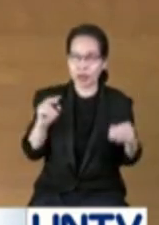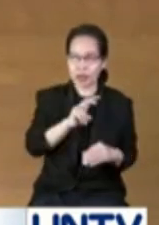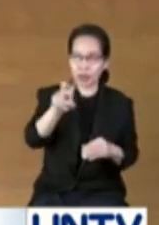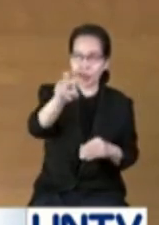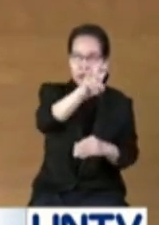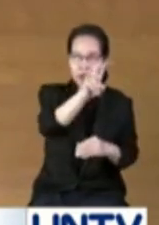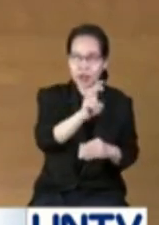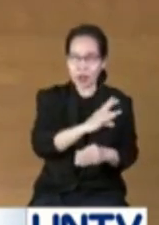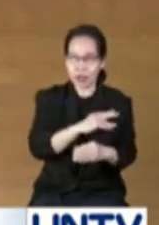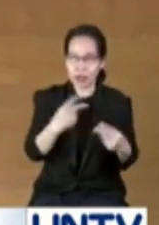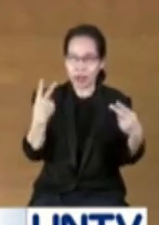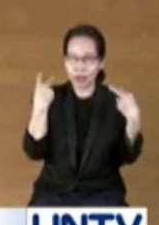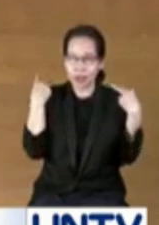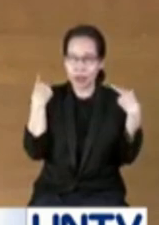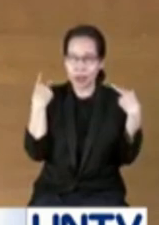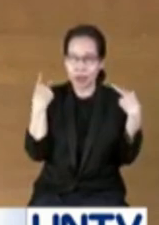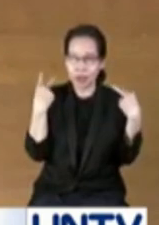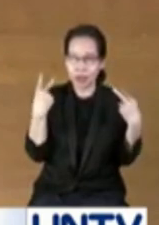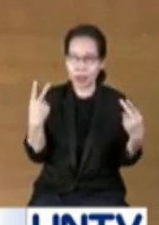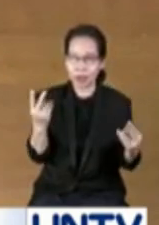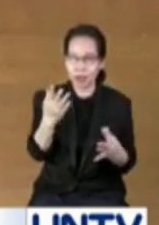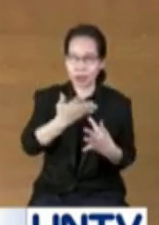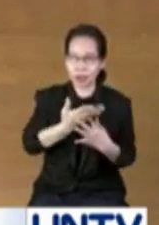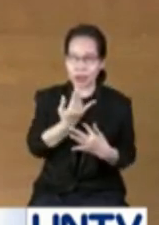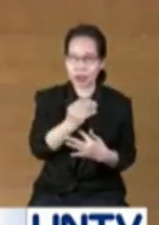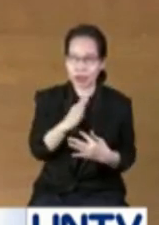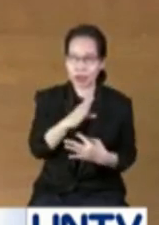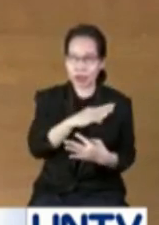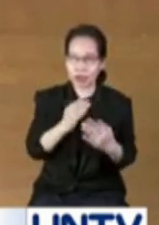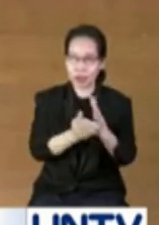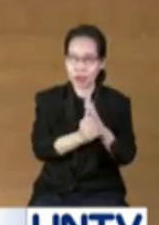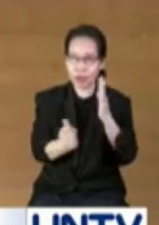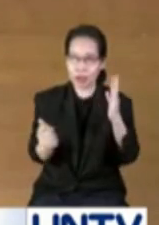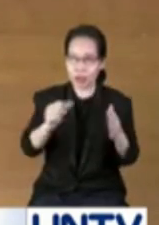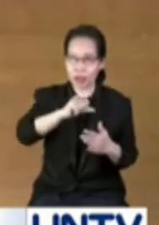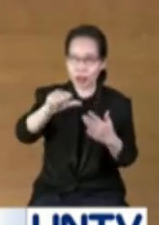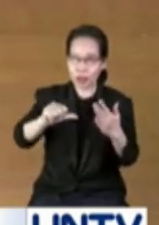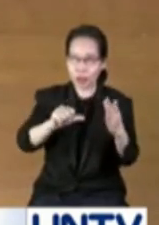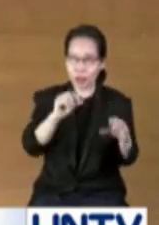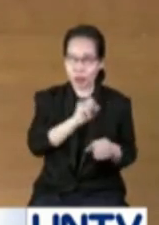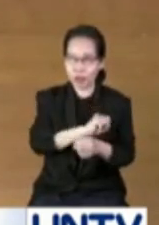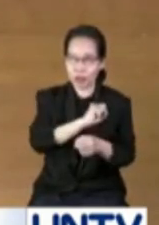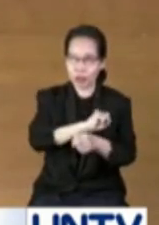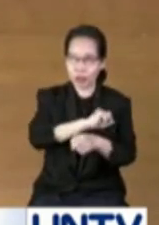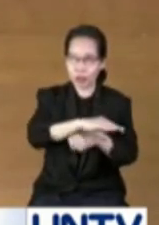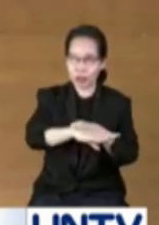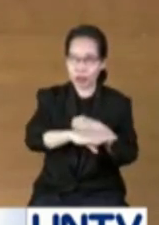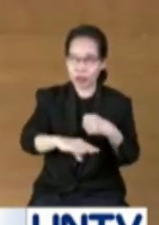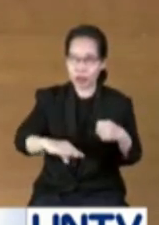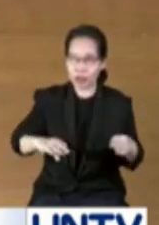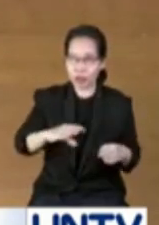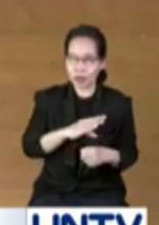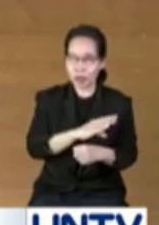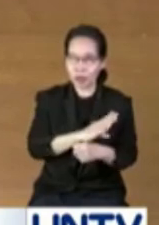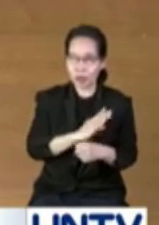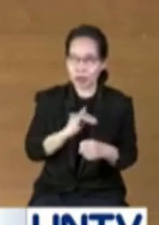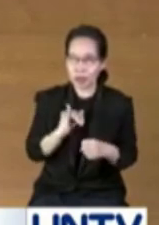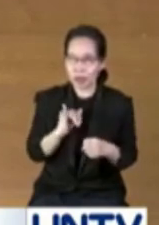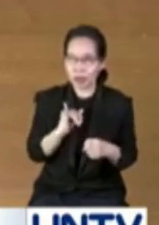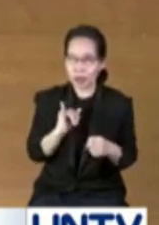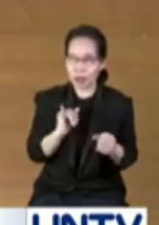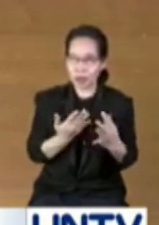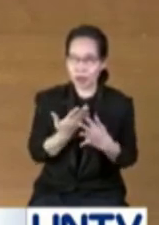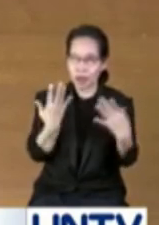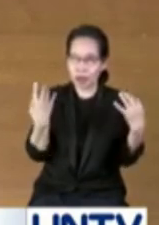the mismatch between jobs and skills among our workforce is being rectified through strengthened